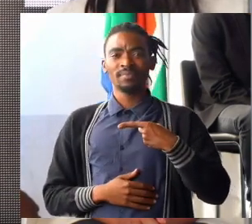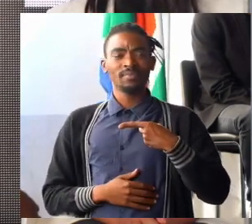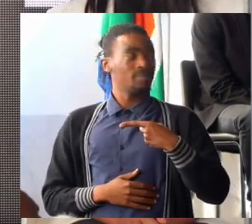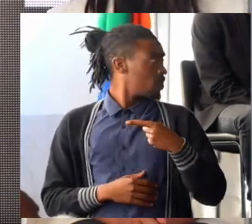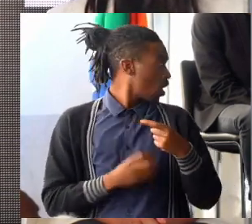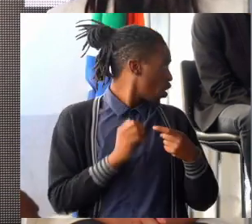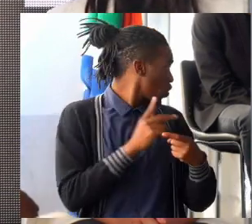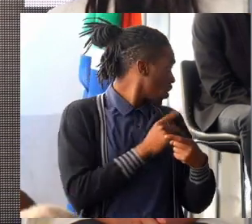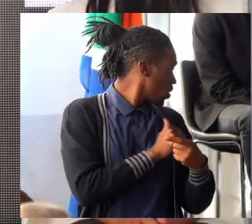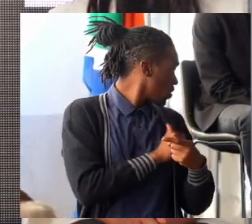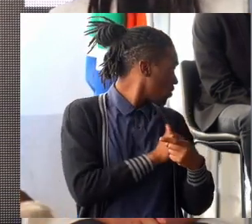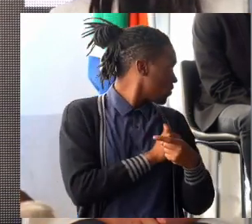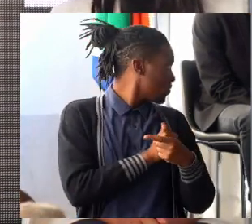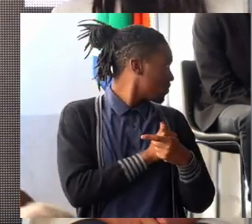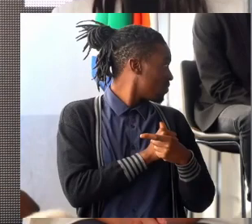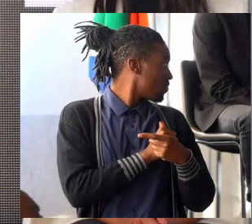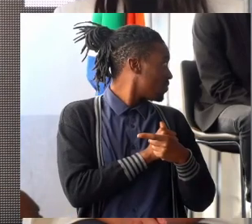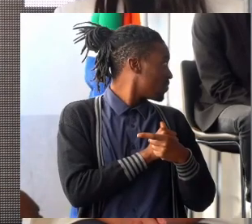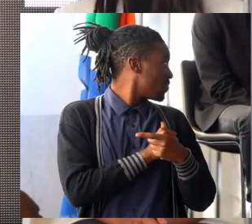are you okay?